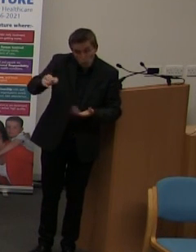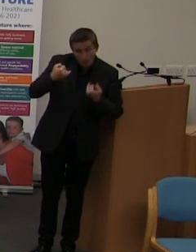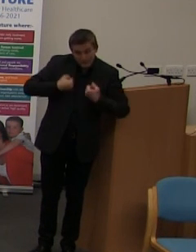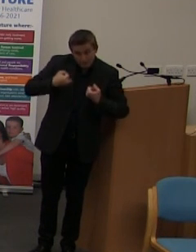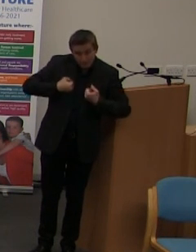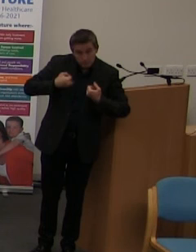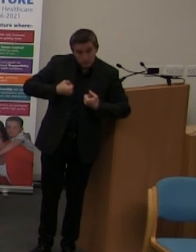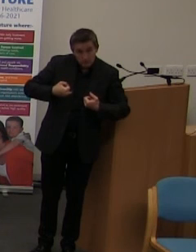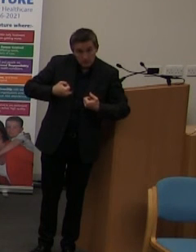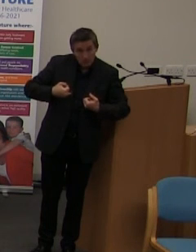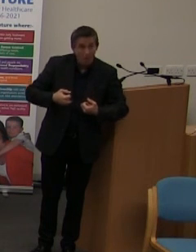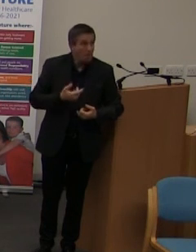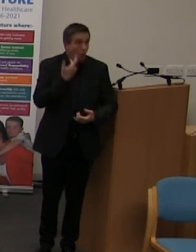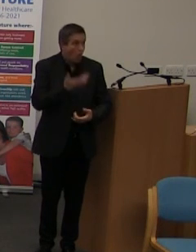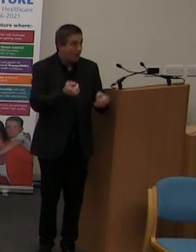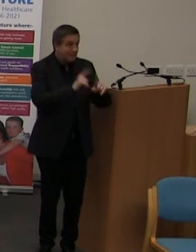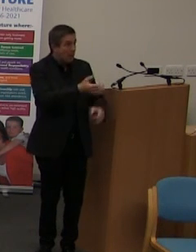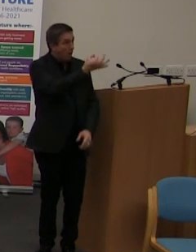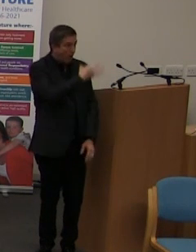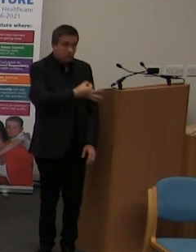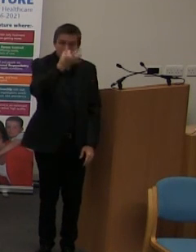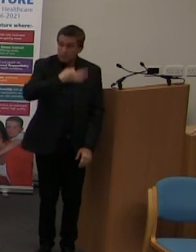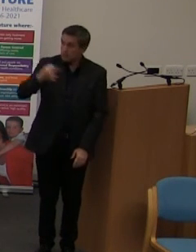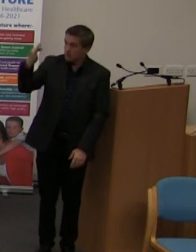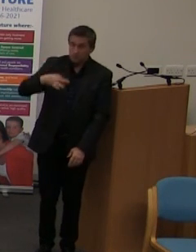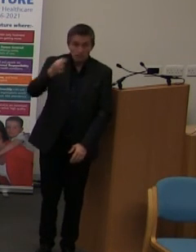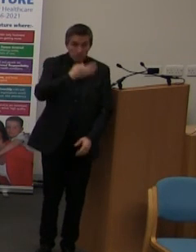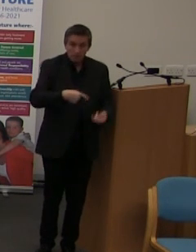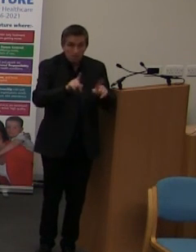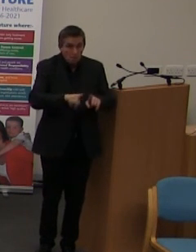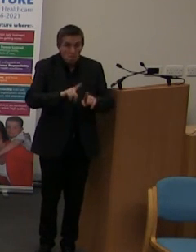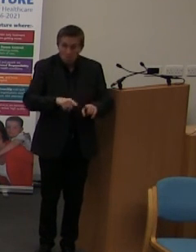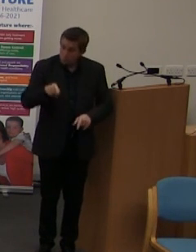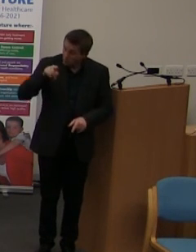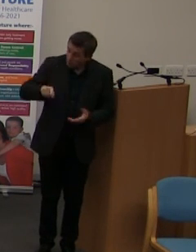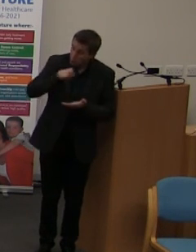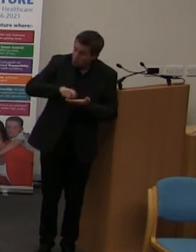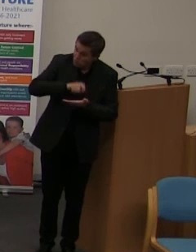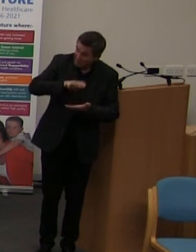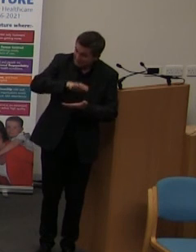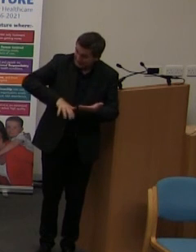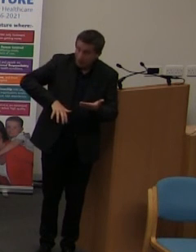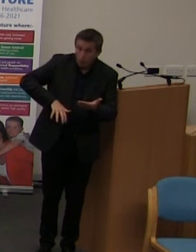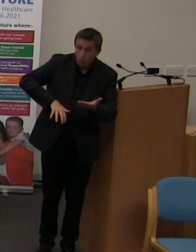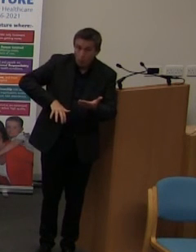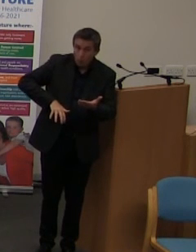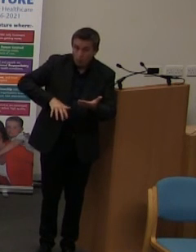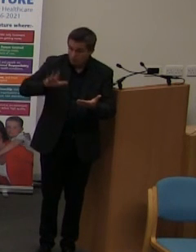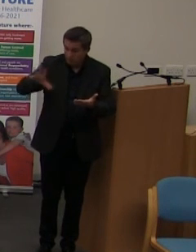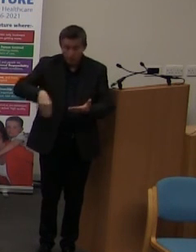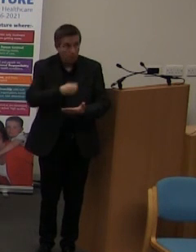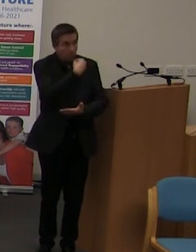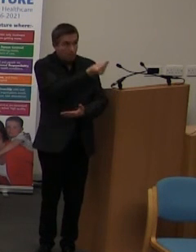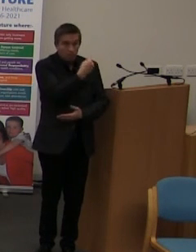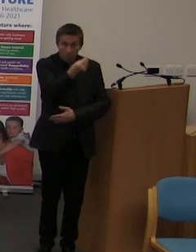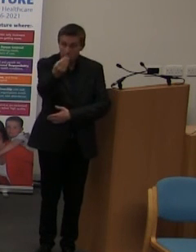we're going to be asked the same things everywhere, you know, that I accompany you at this stage. And